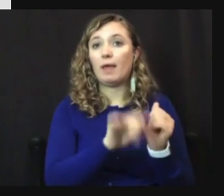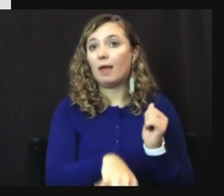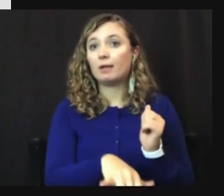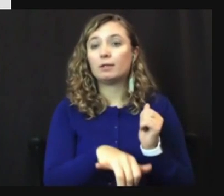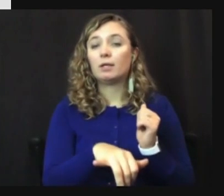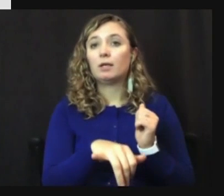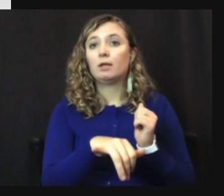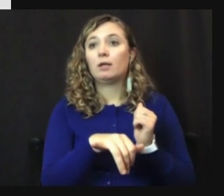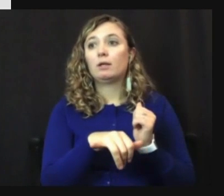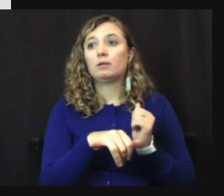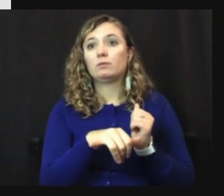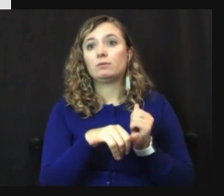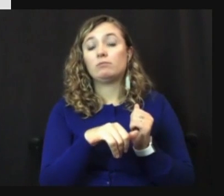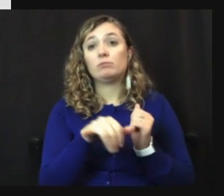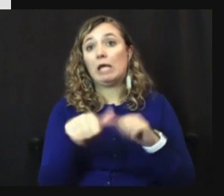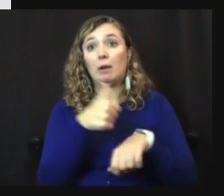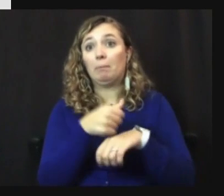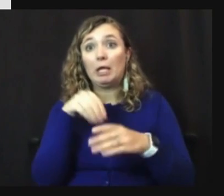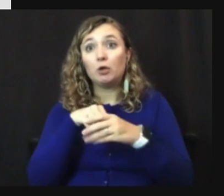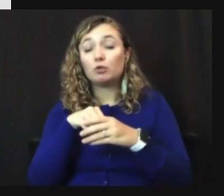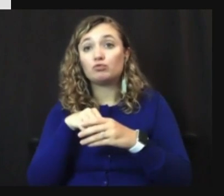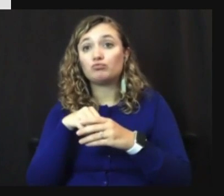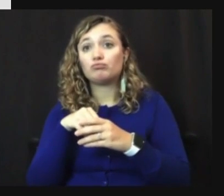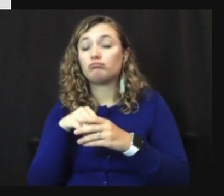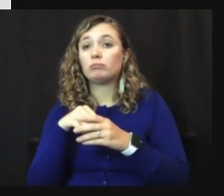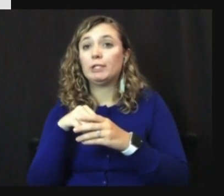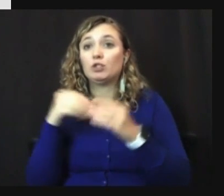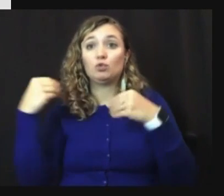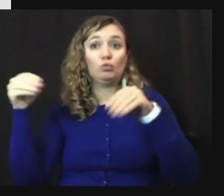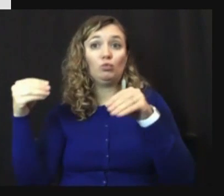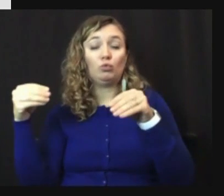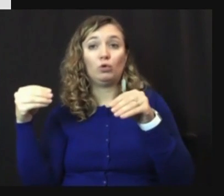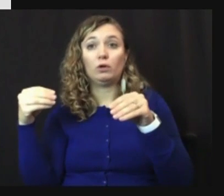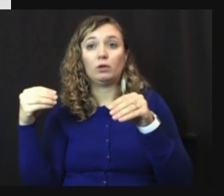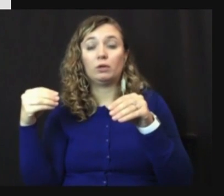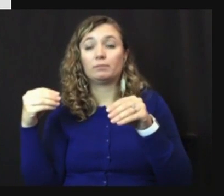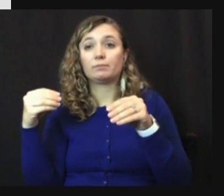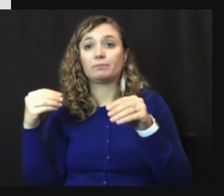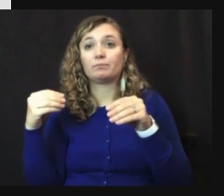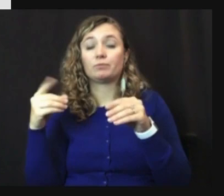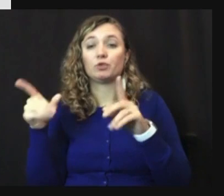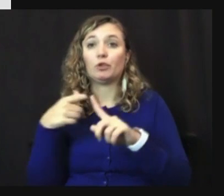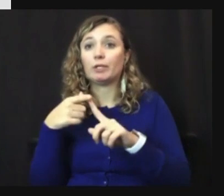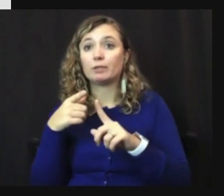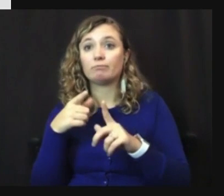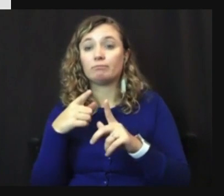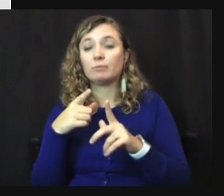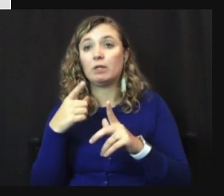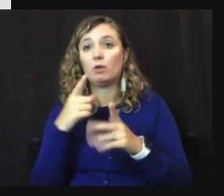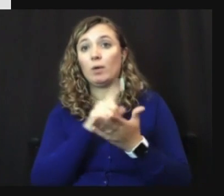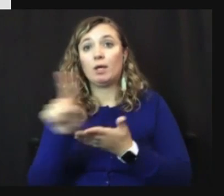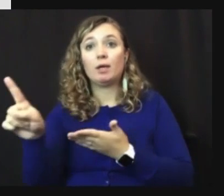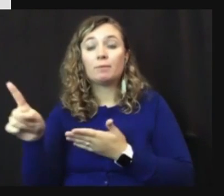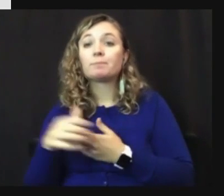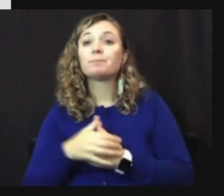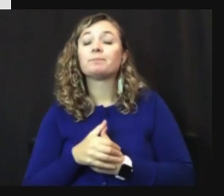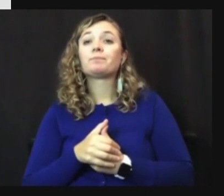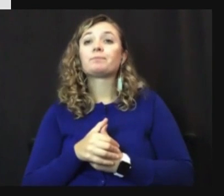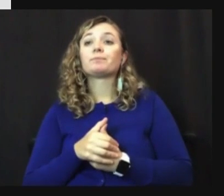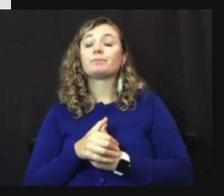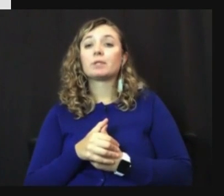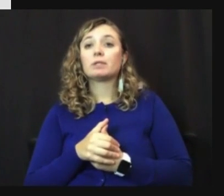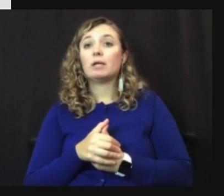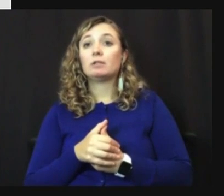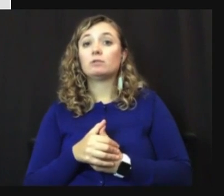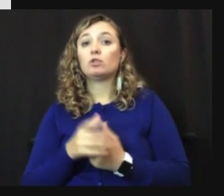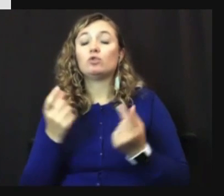set up to go have regular build days. Um, and so you can do these sorts of things so that you can have